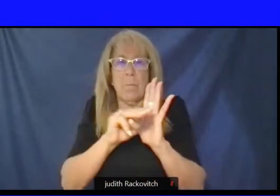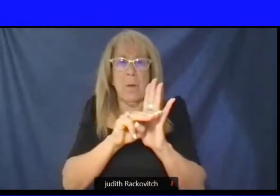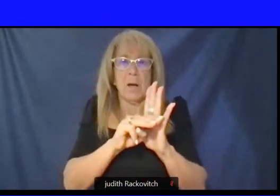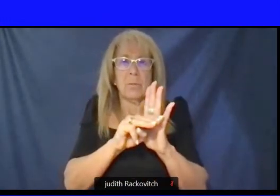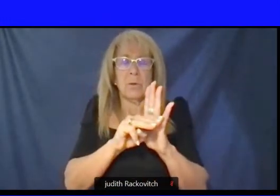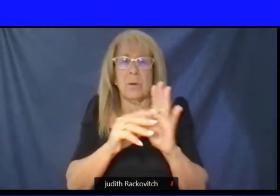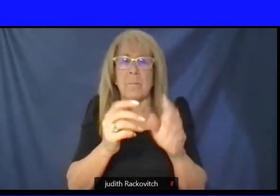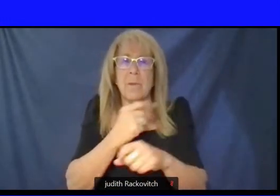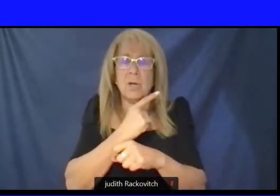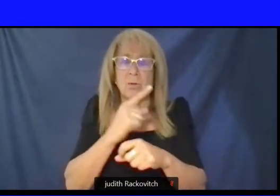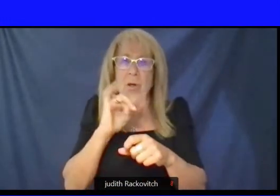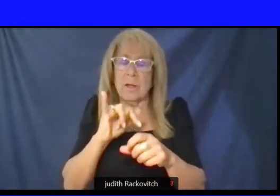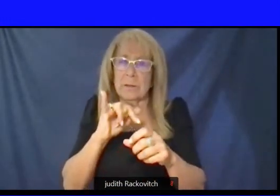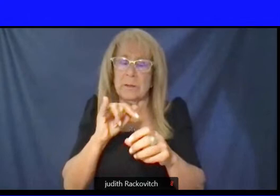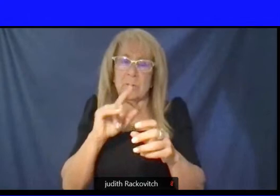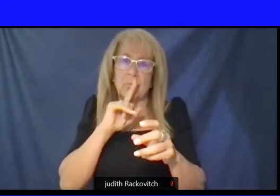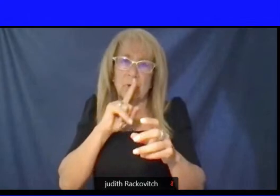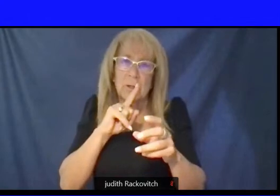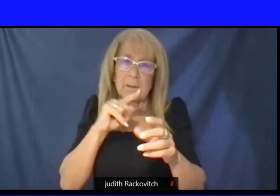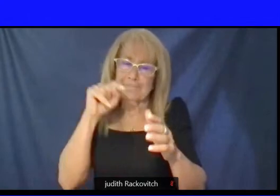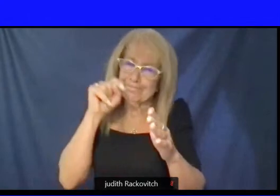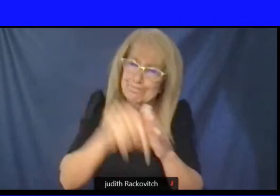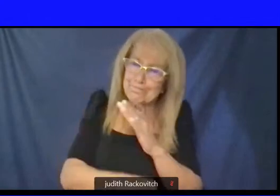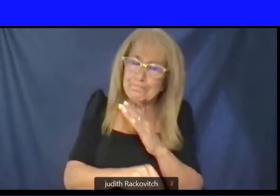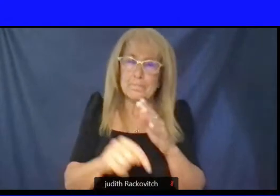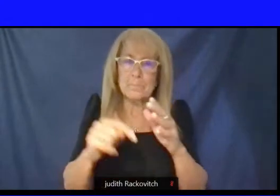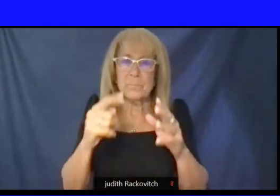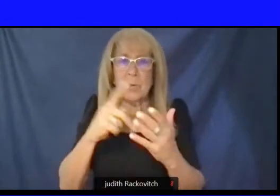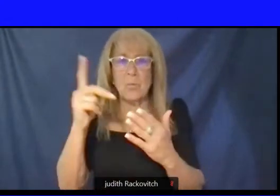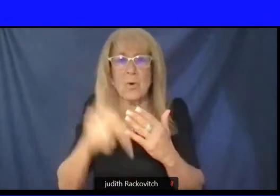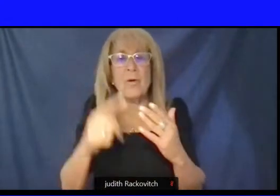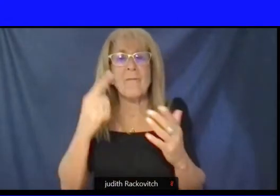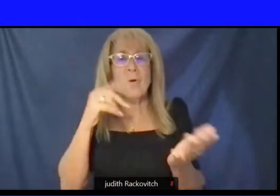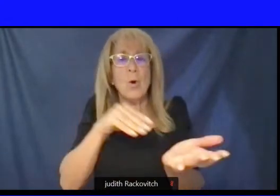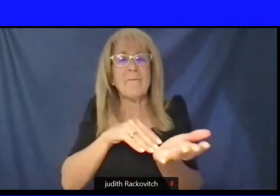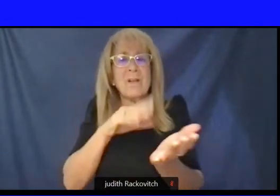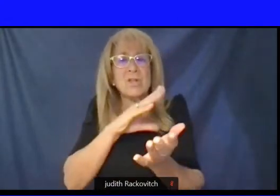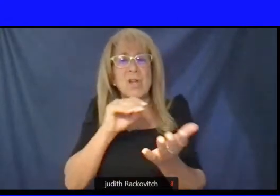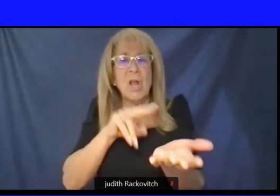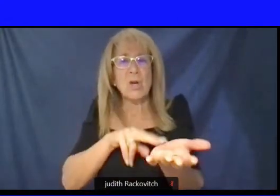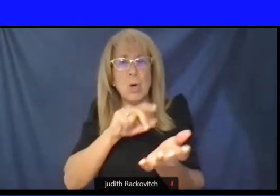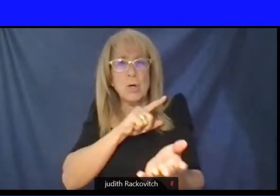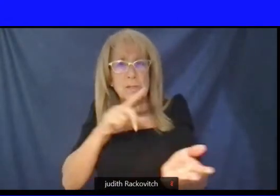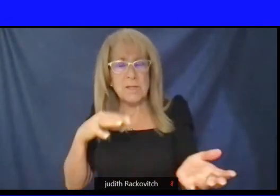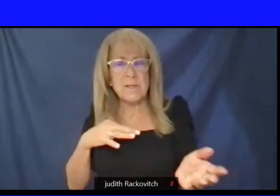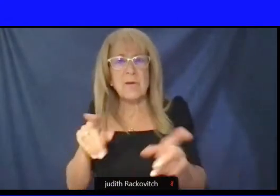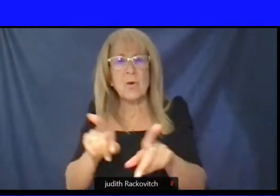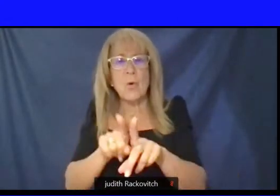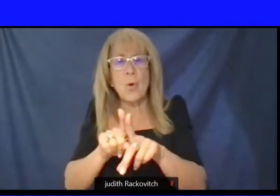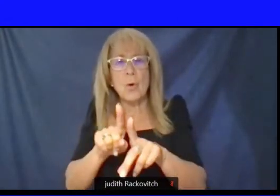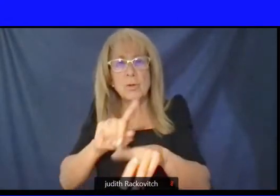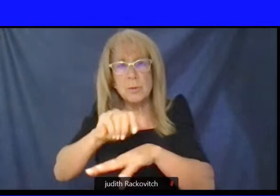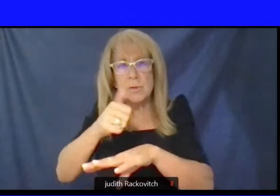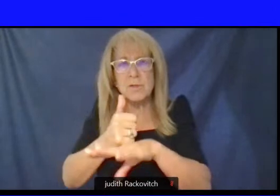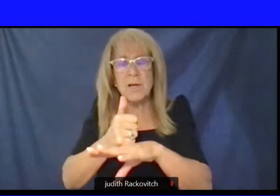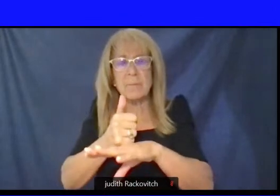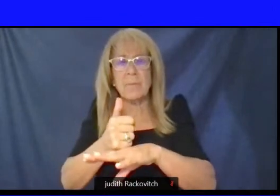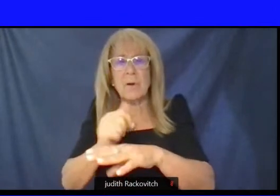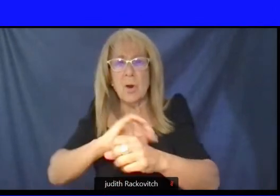falls starting January 2022. Our nurse clinical ladder continues to be successful. We've